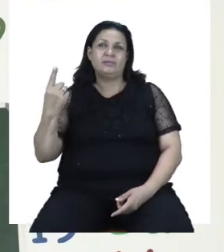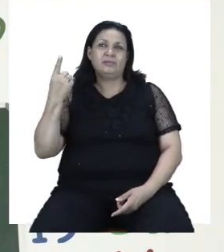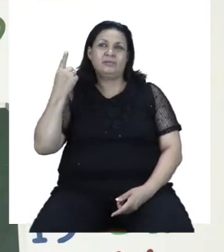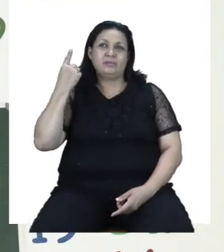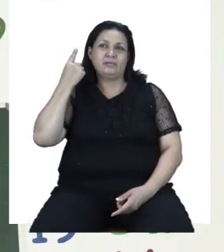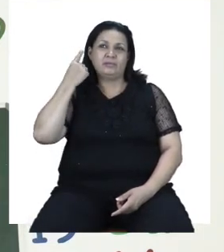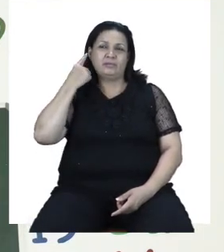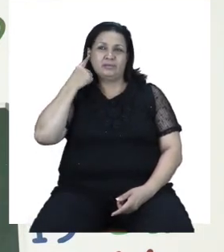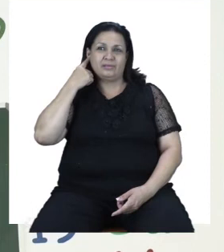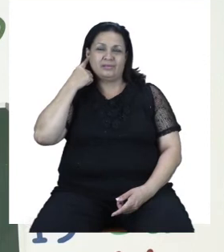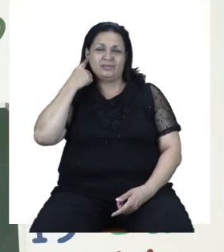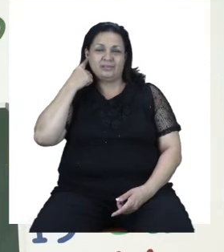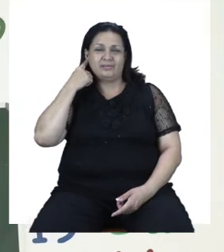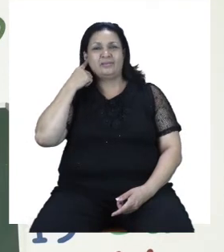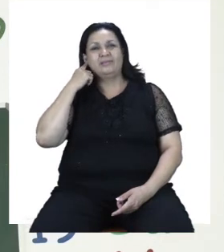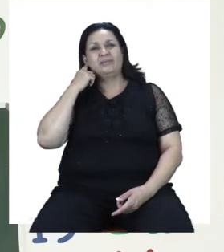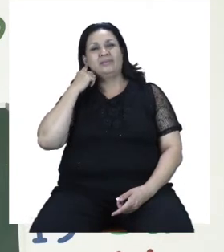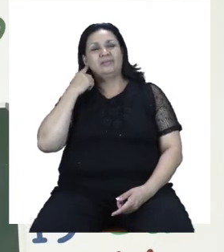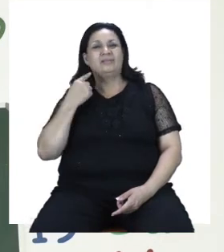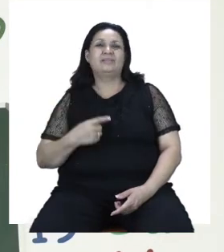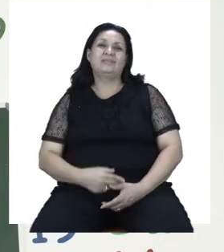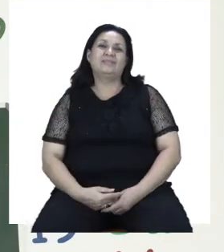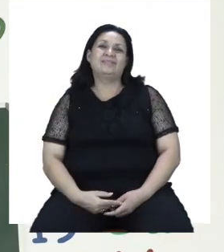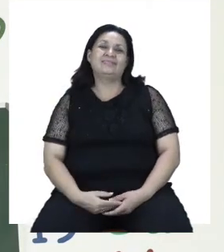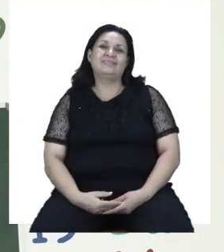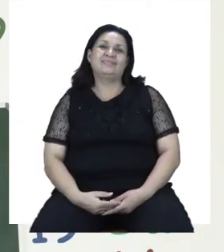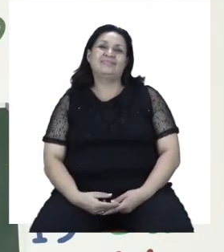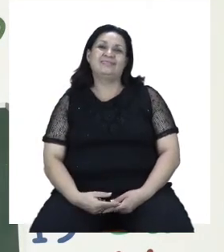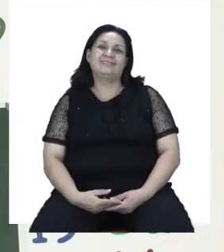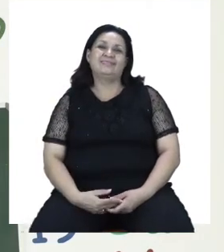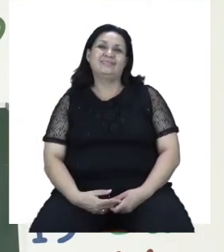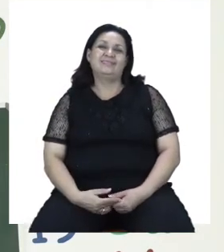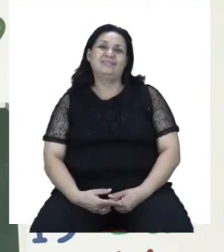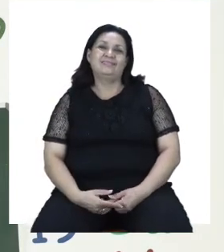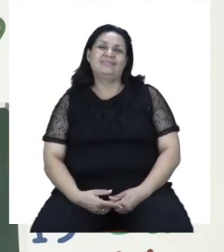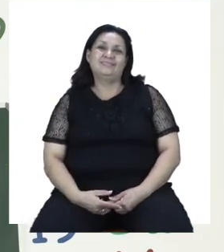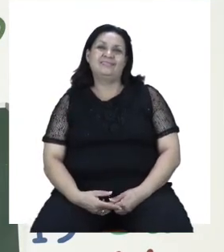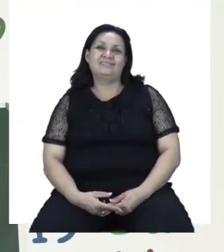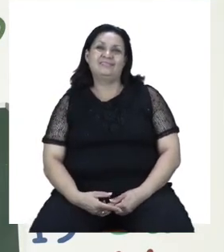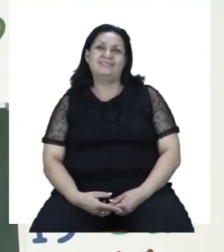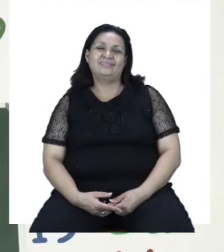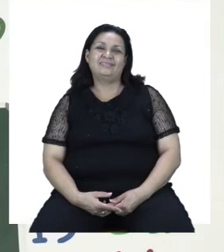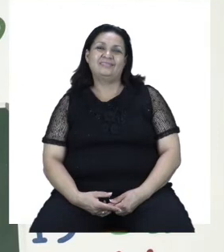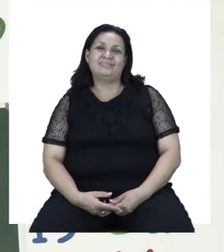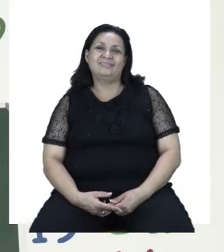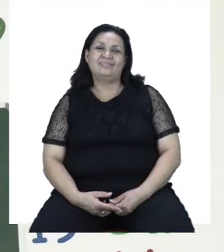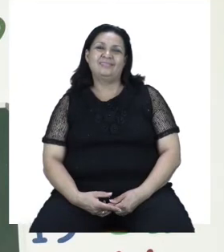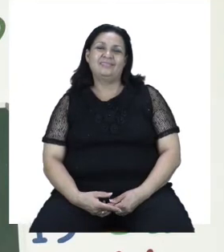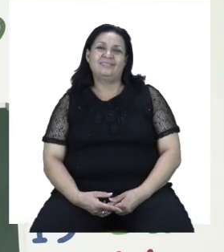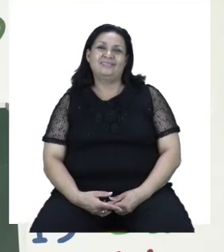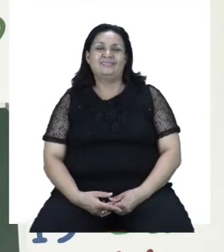ear. So touch your right ear with your right hand. I think Mr. Right Hand has had enough